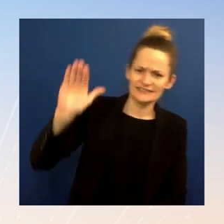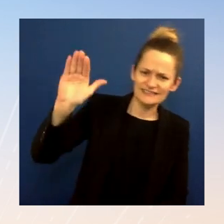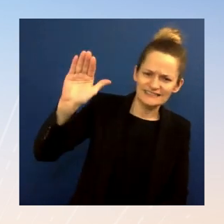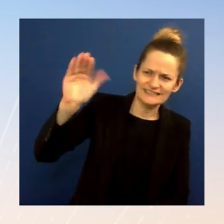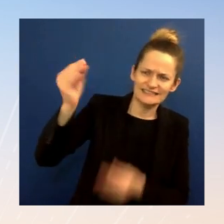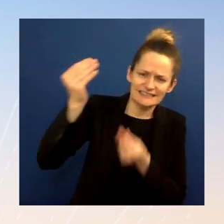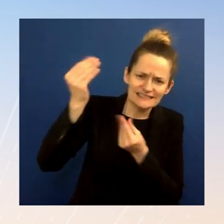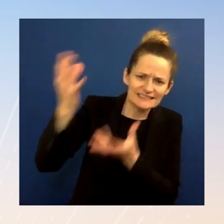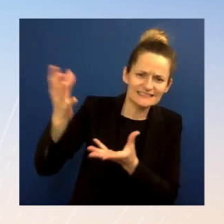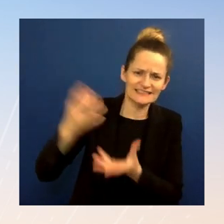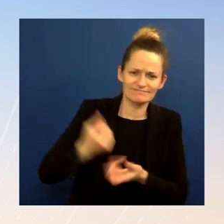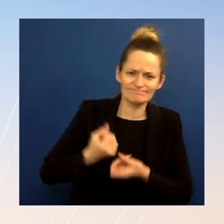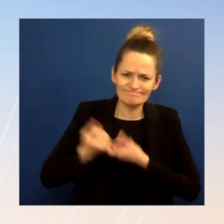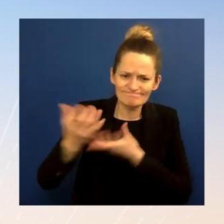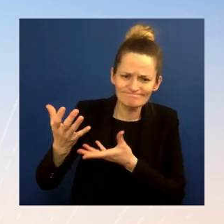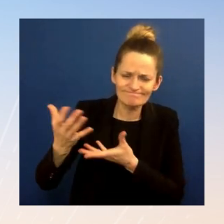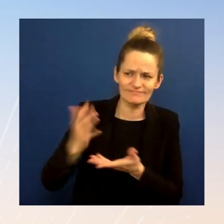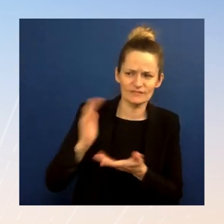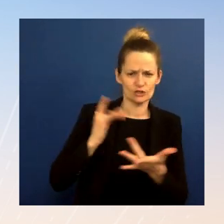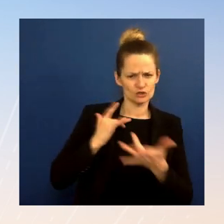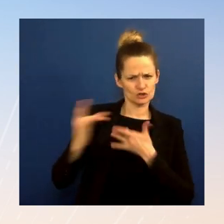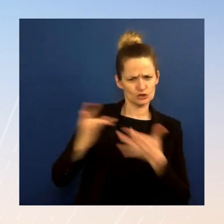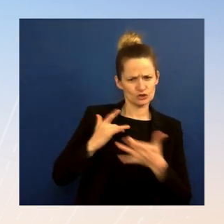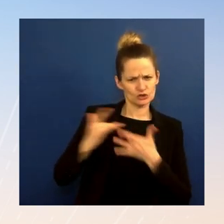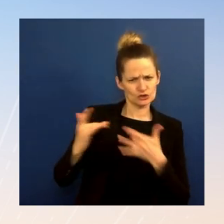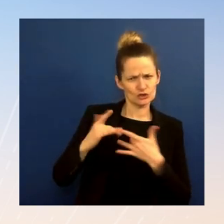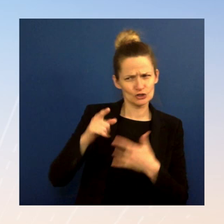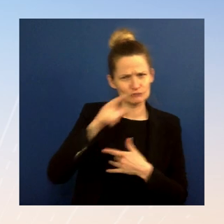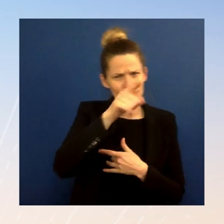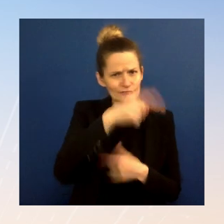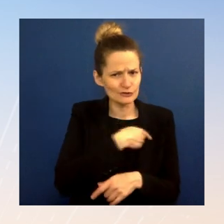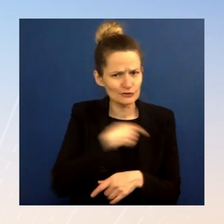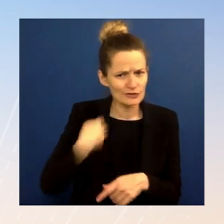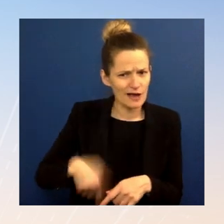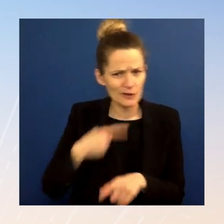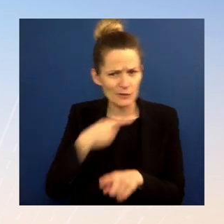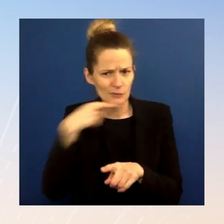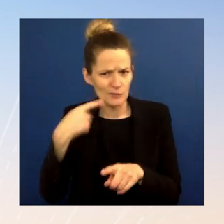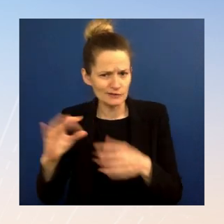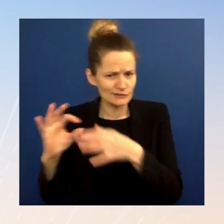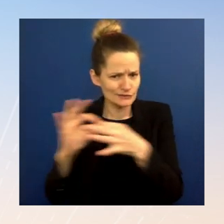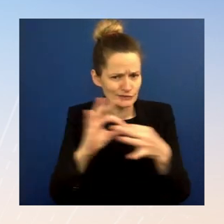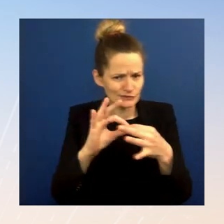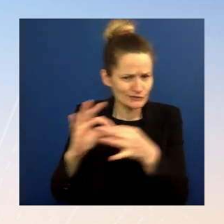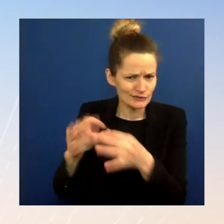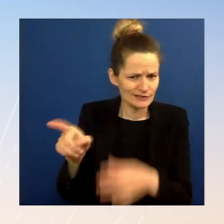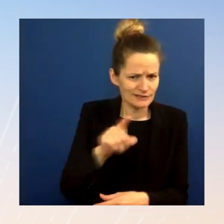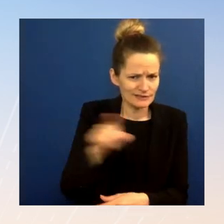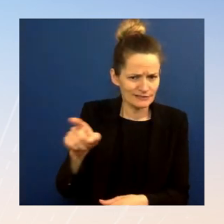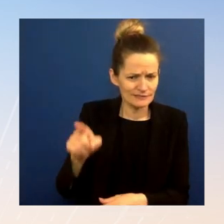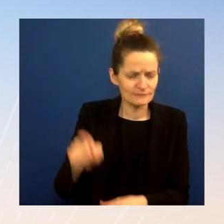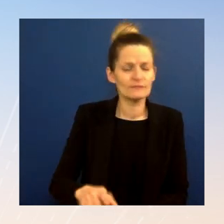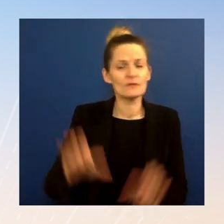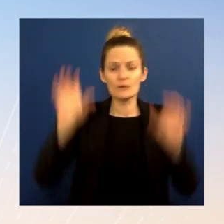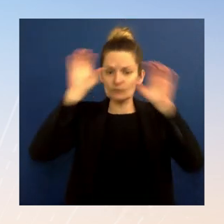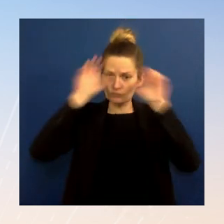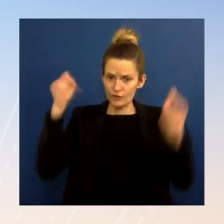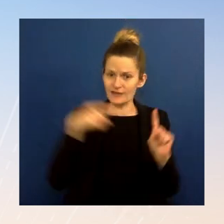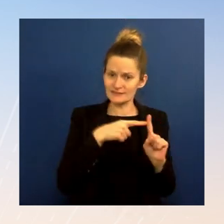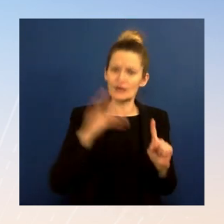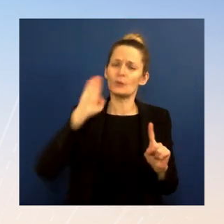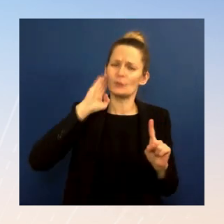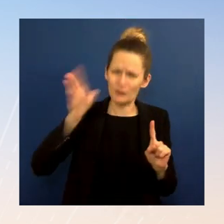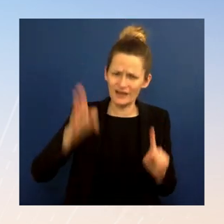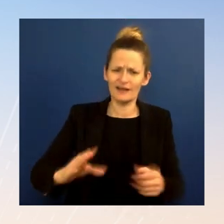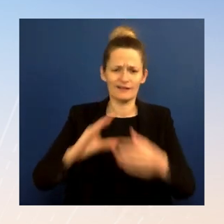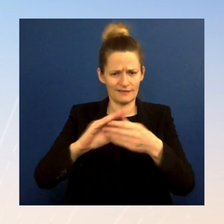President will also share his assessment of that during the call. But I don't have an update for you on any internal assessment. That